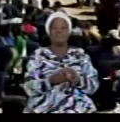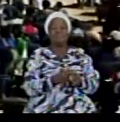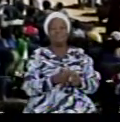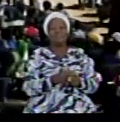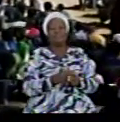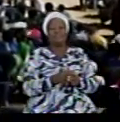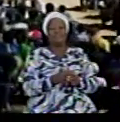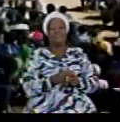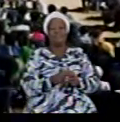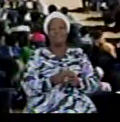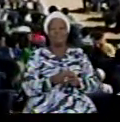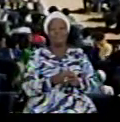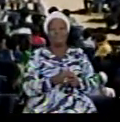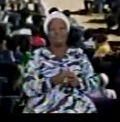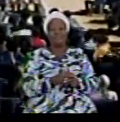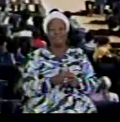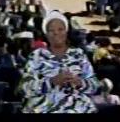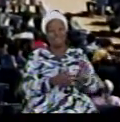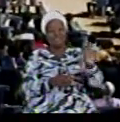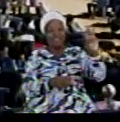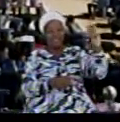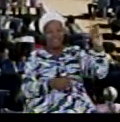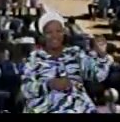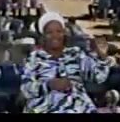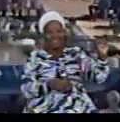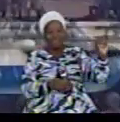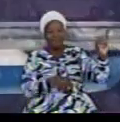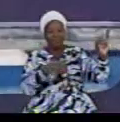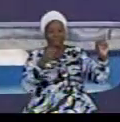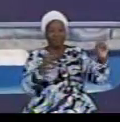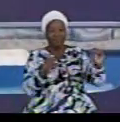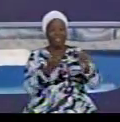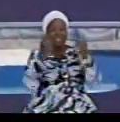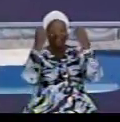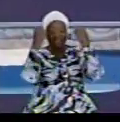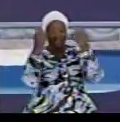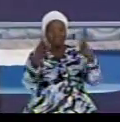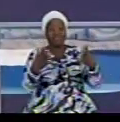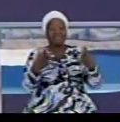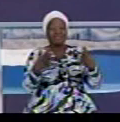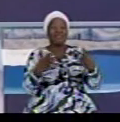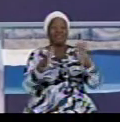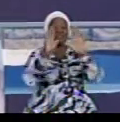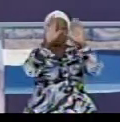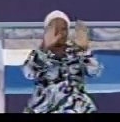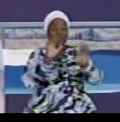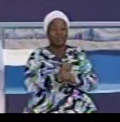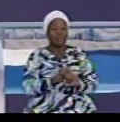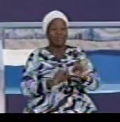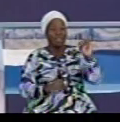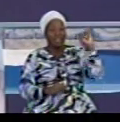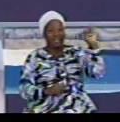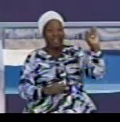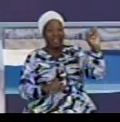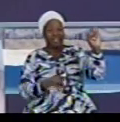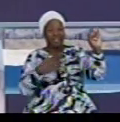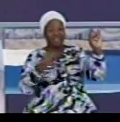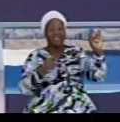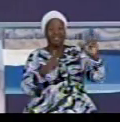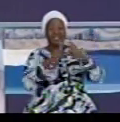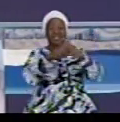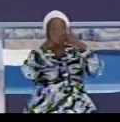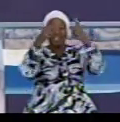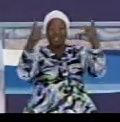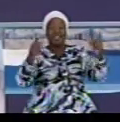name. Emma, the manifold miracles. I, the